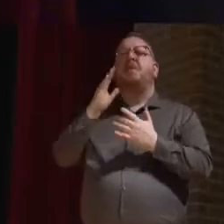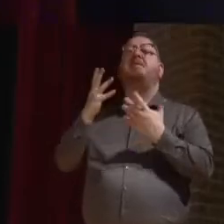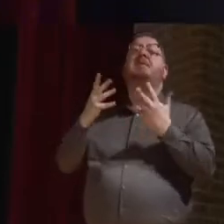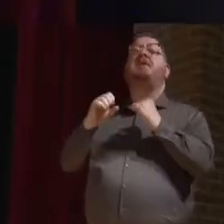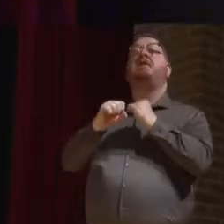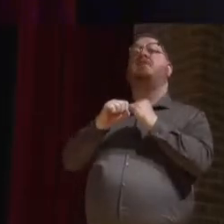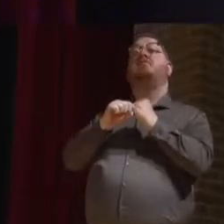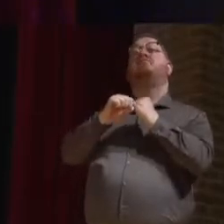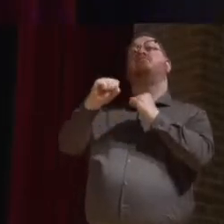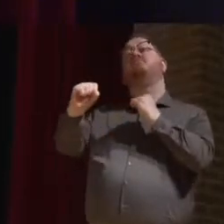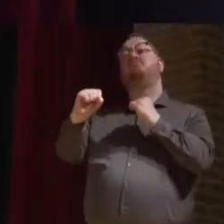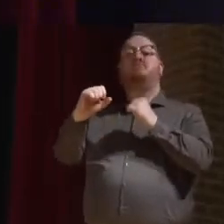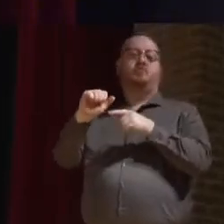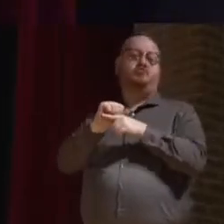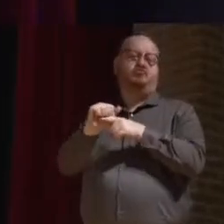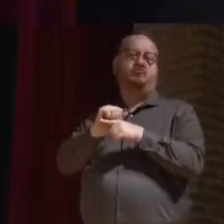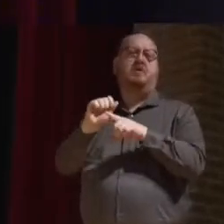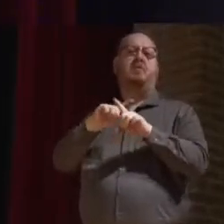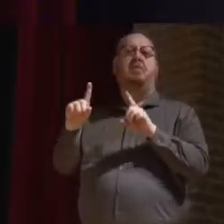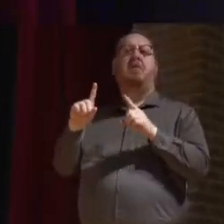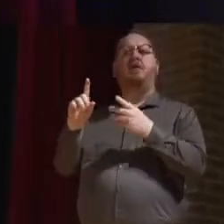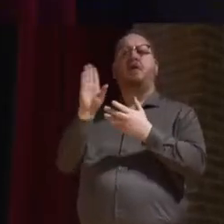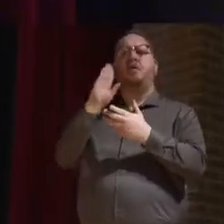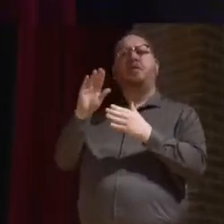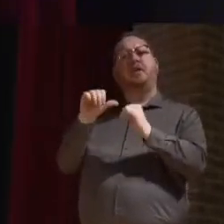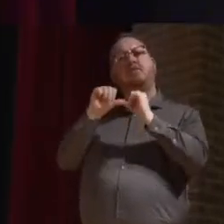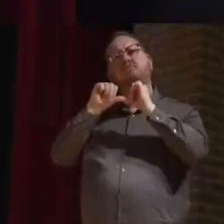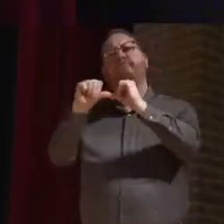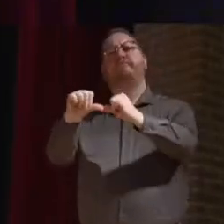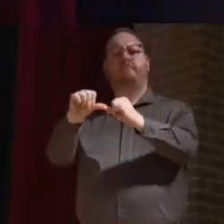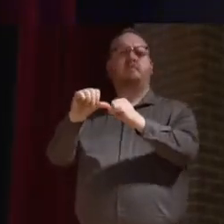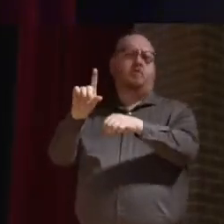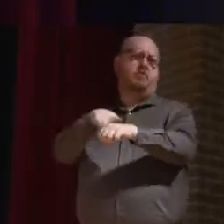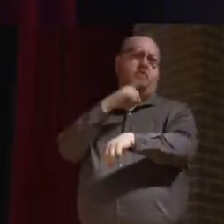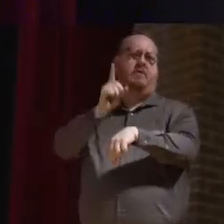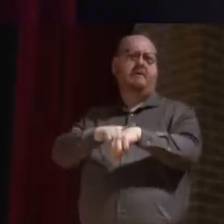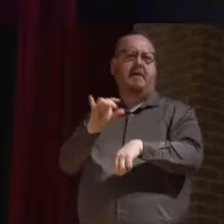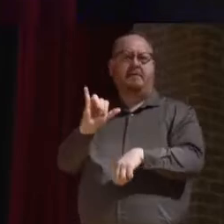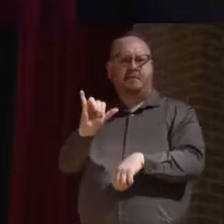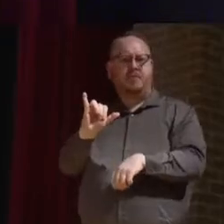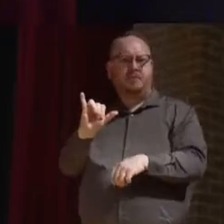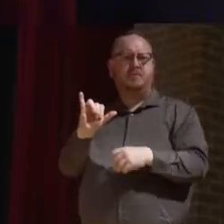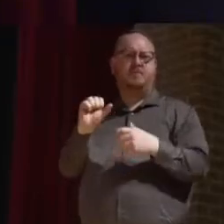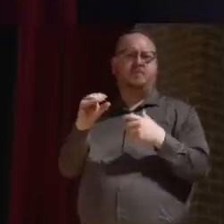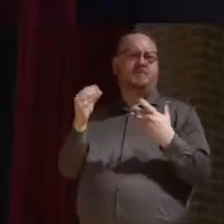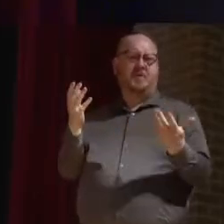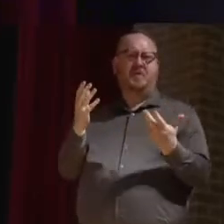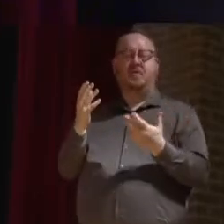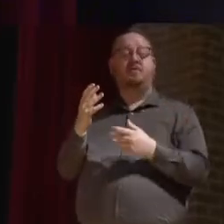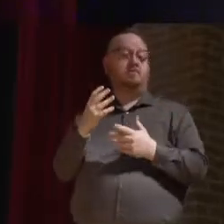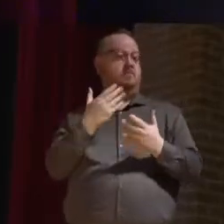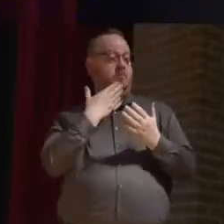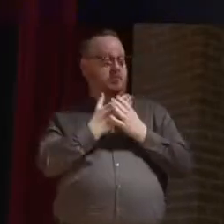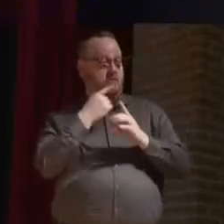they would be there longer, so you wouldn't be going through the same process. Yeah, that's a good point. The longevity and the